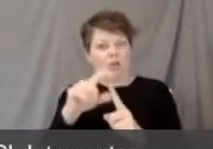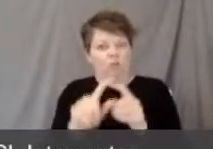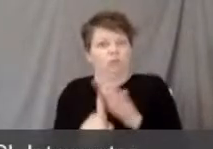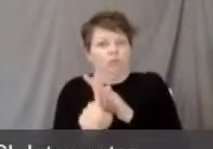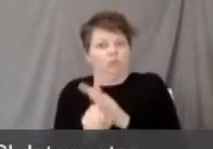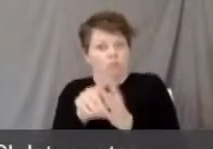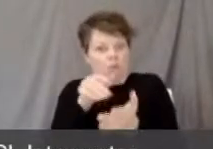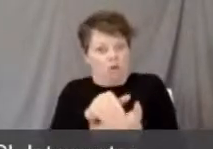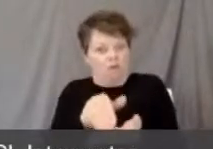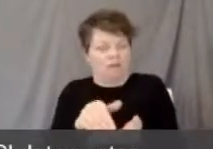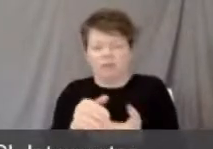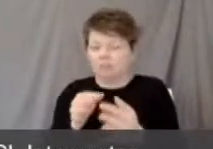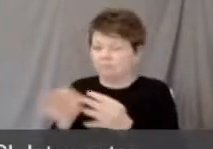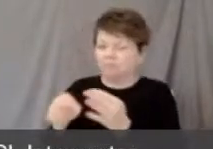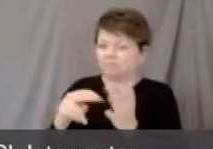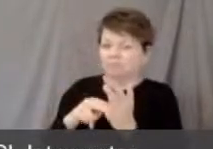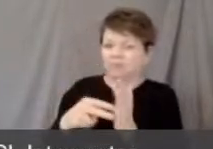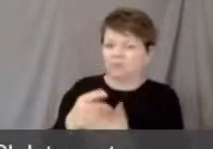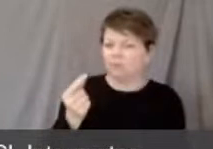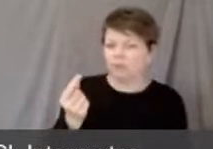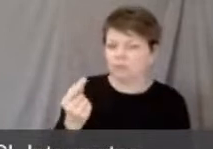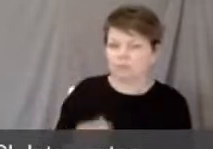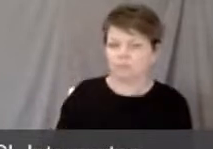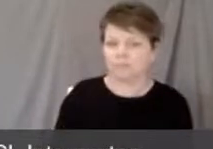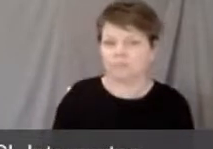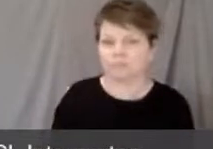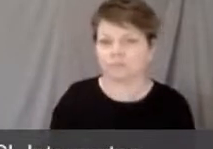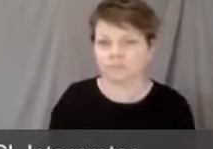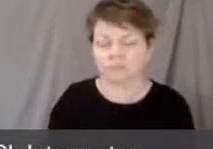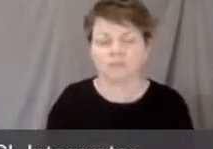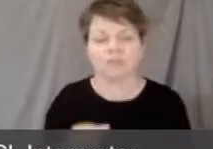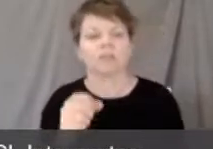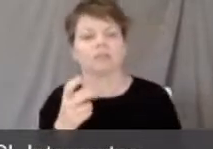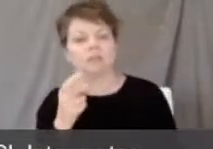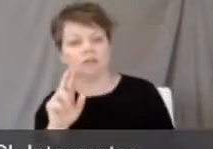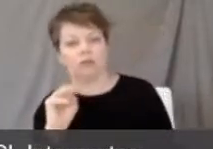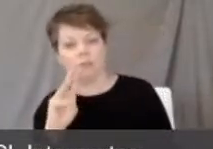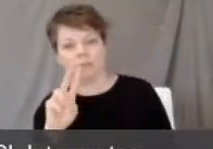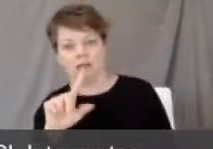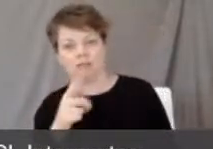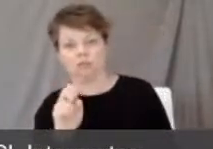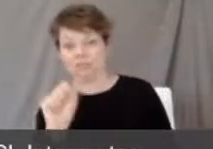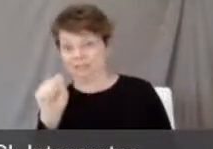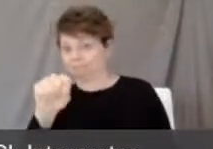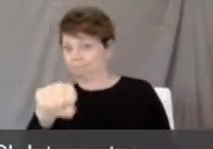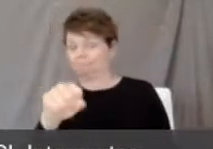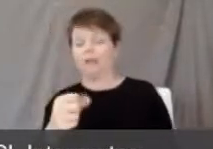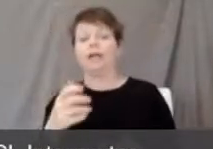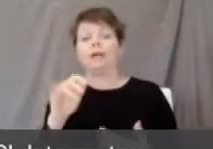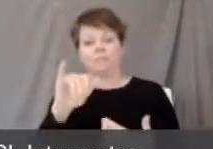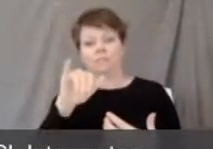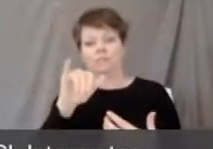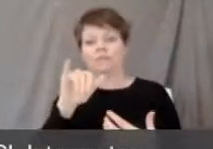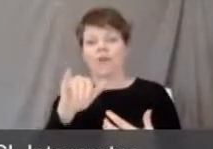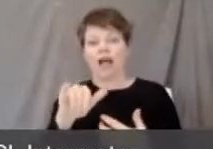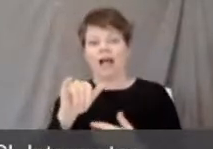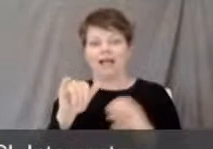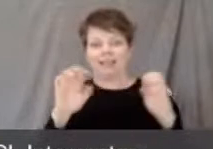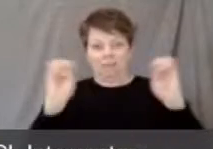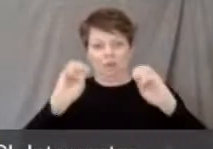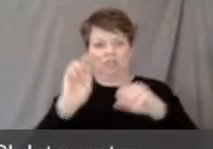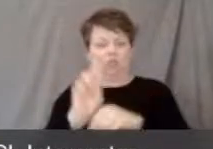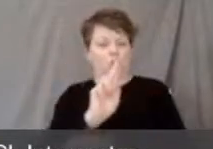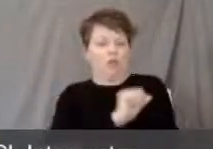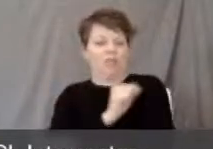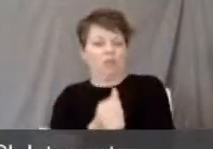about it? Yeah, as you mentioned, this is something that's been around much prior to this COVID-19 pandemic. And